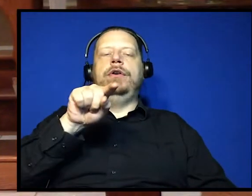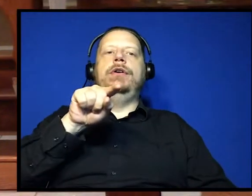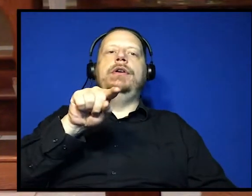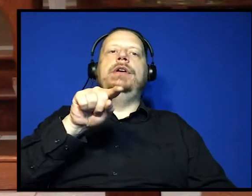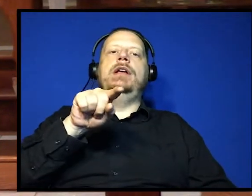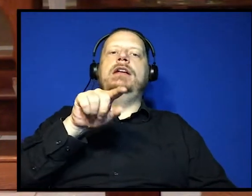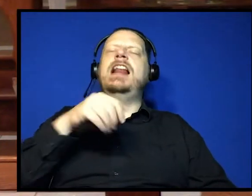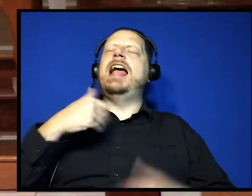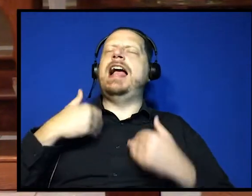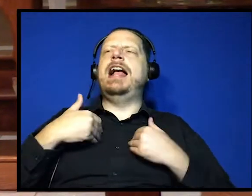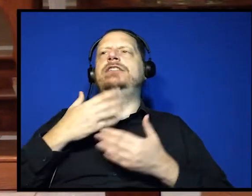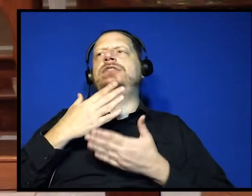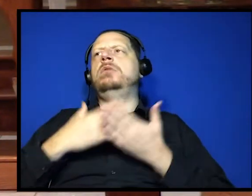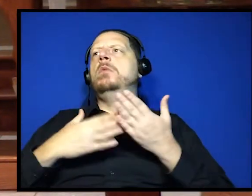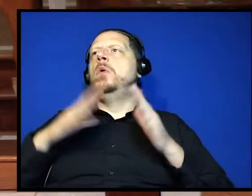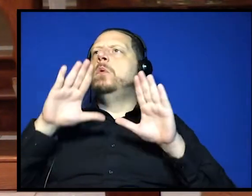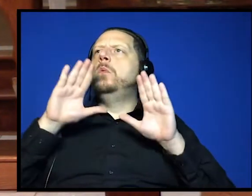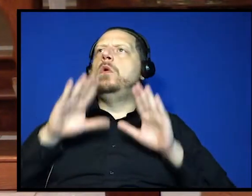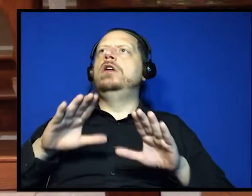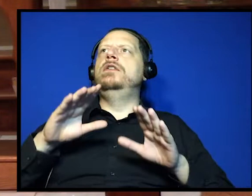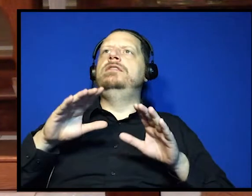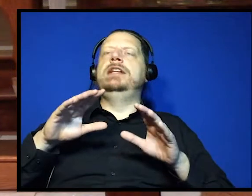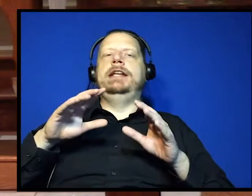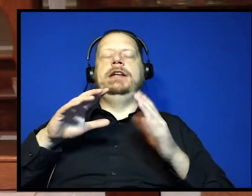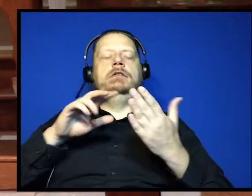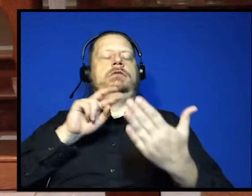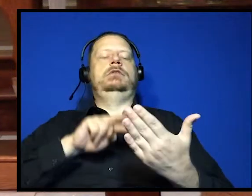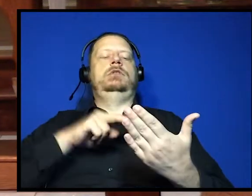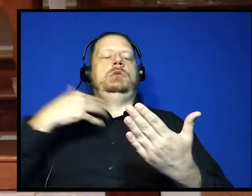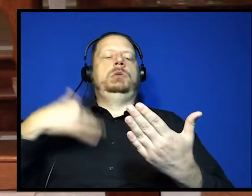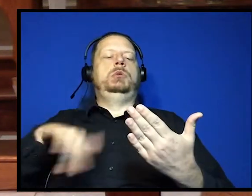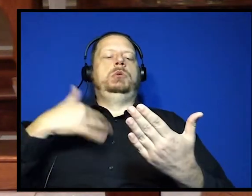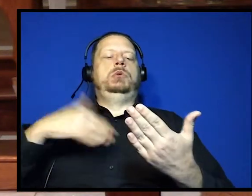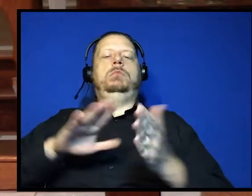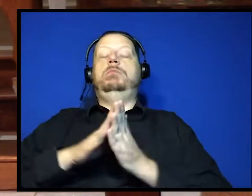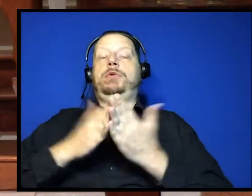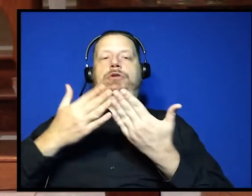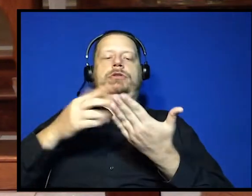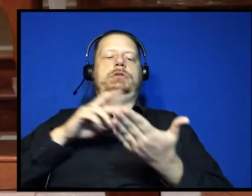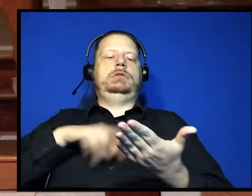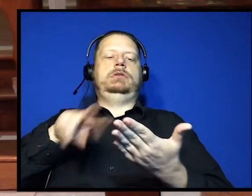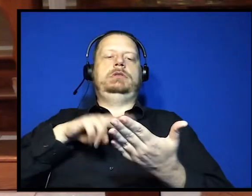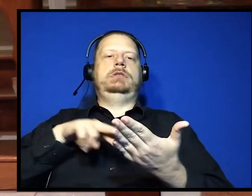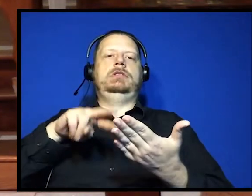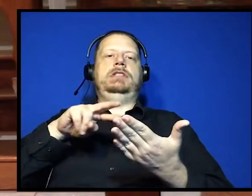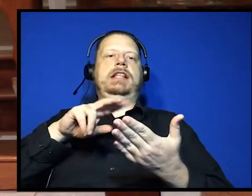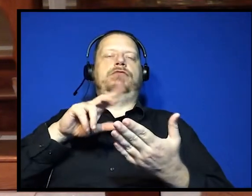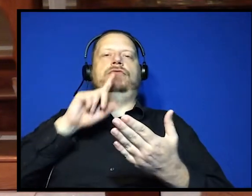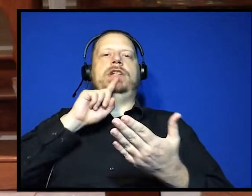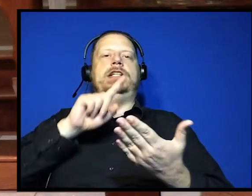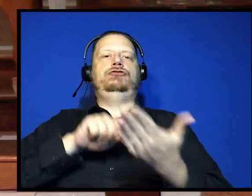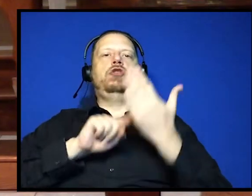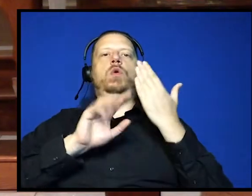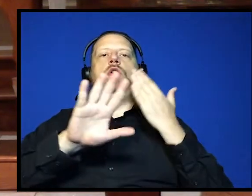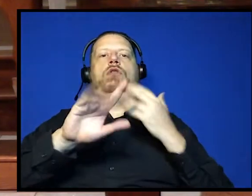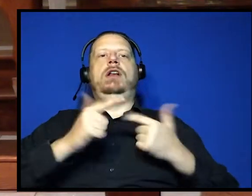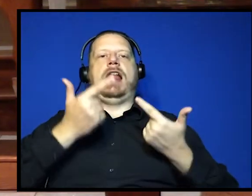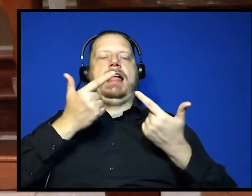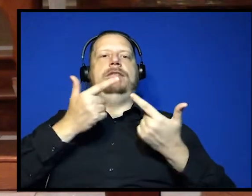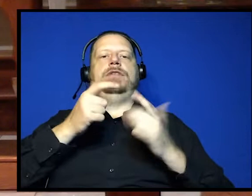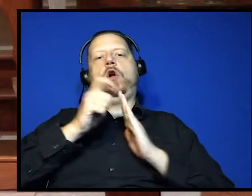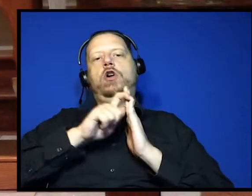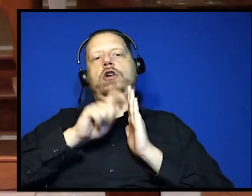some wonderfully illuminating books and articles about her in